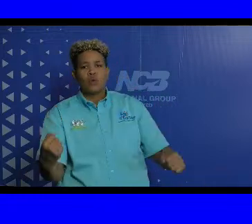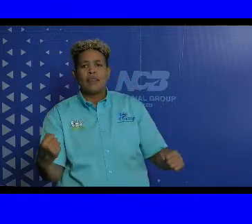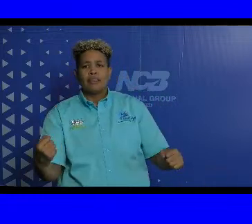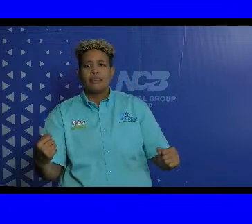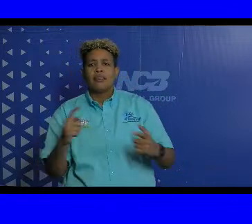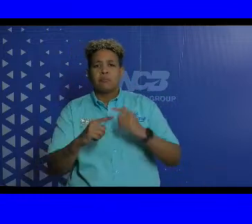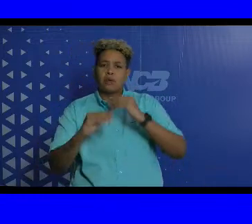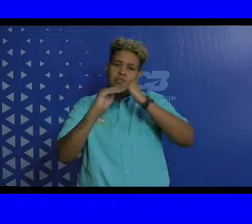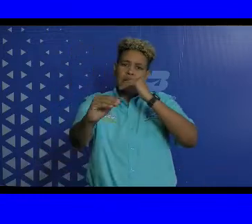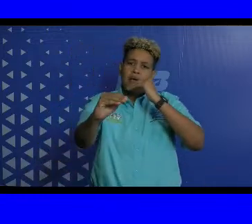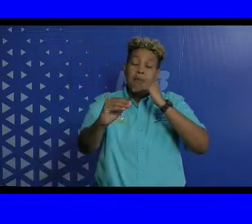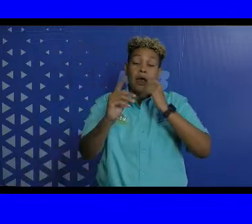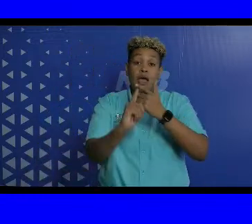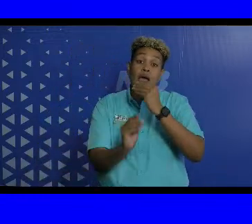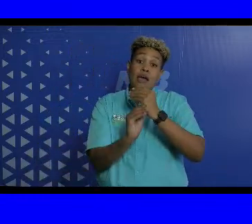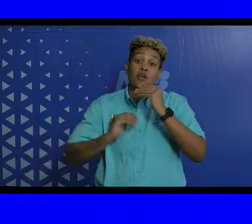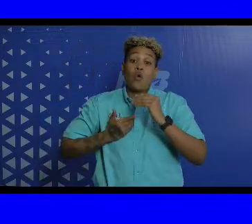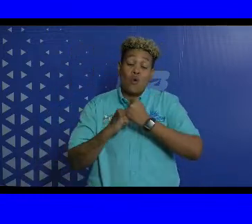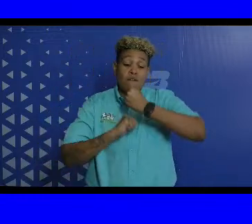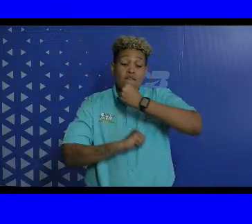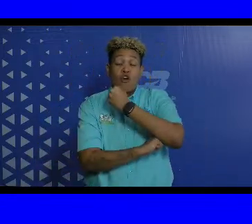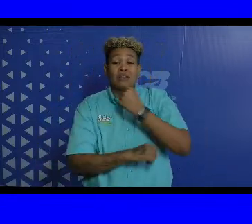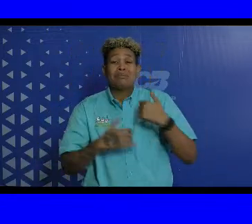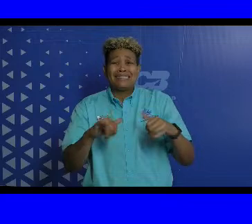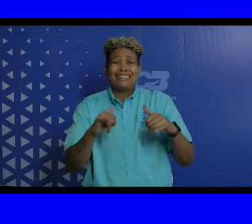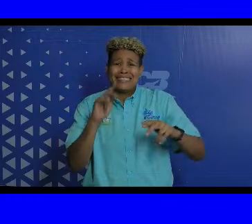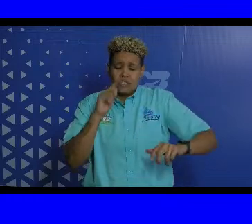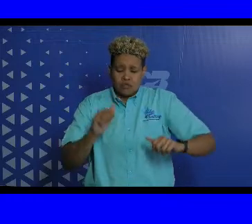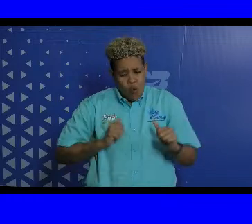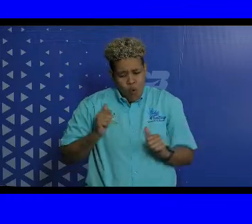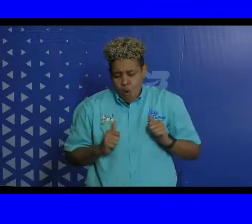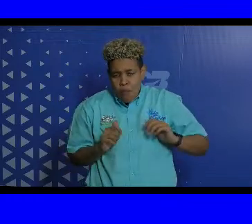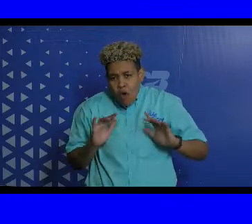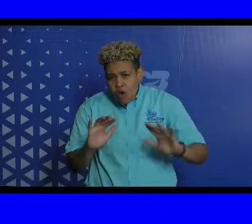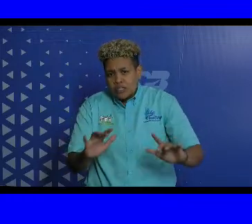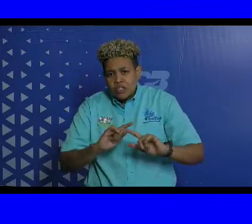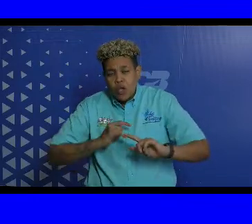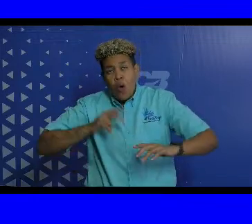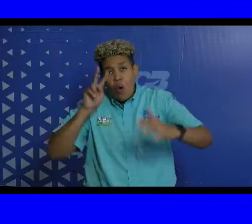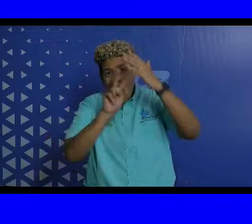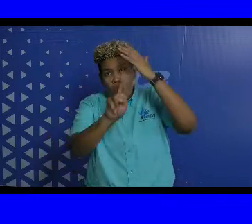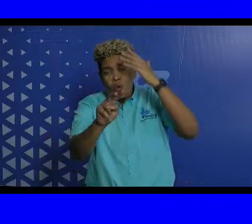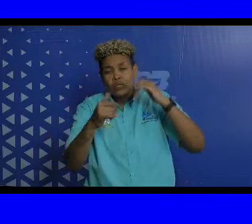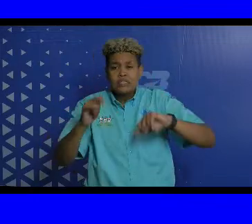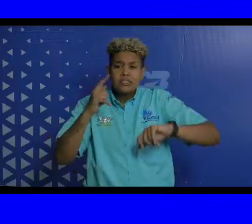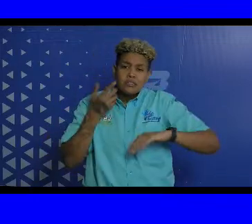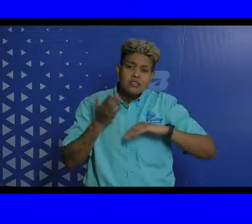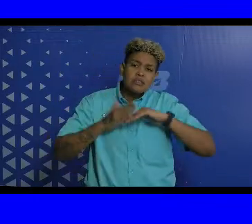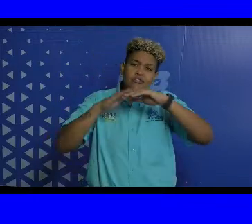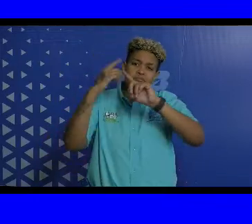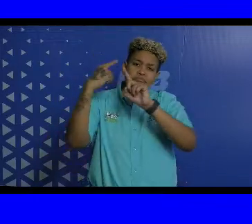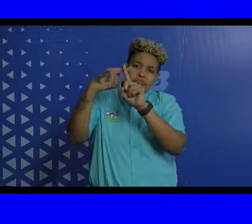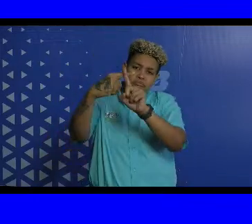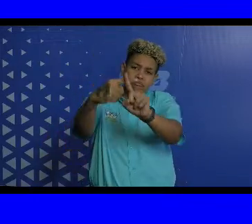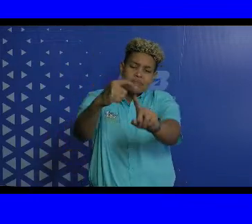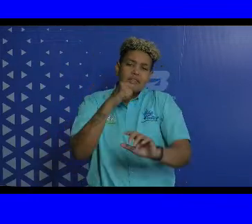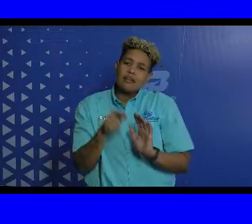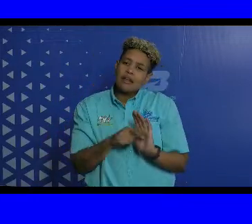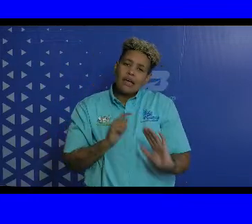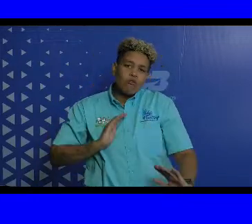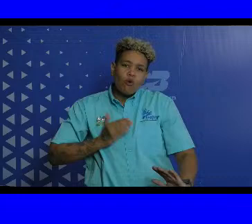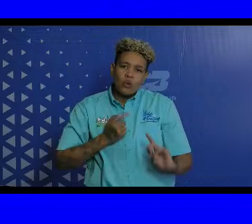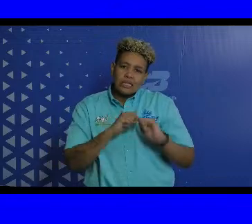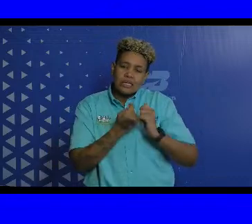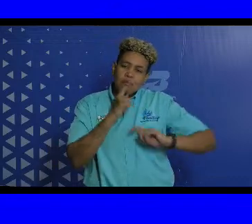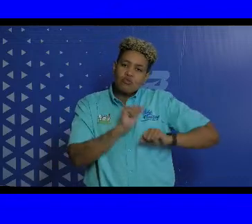and stability as our fundamentals remain robust and our outlook is increasingly positive. Our team